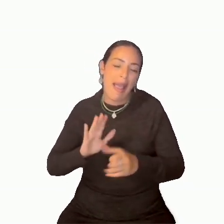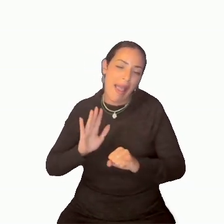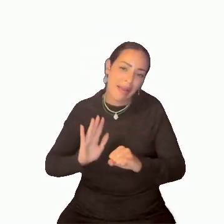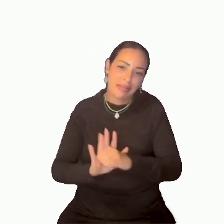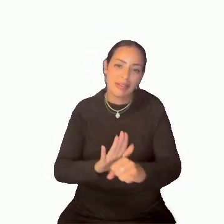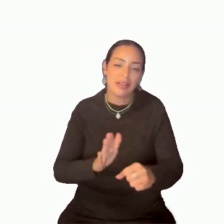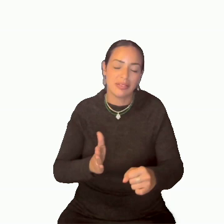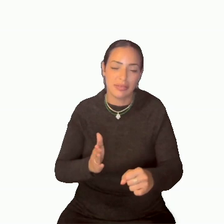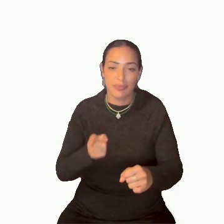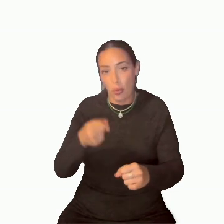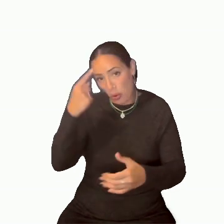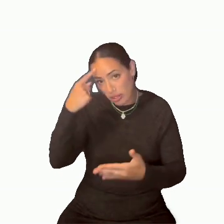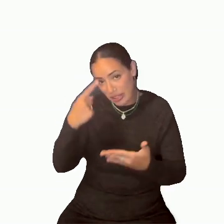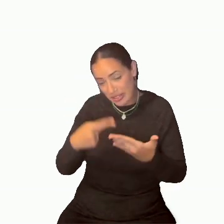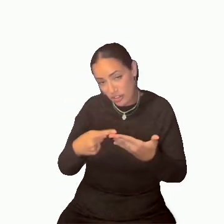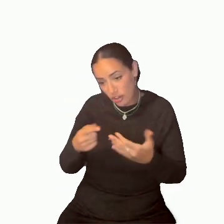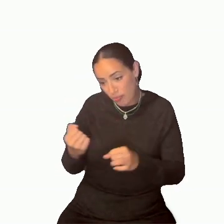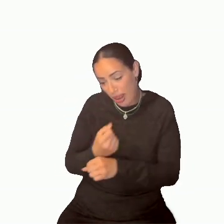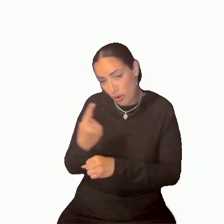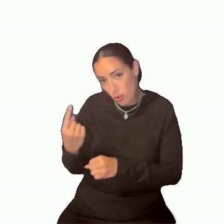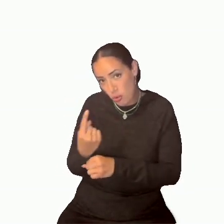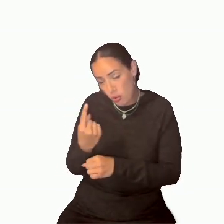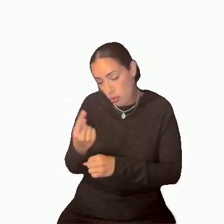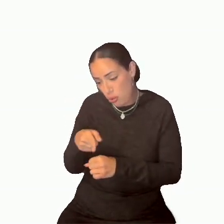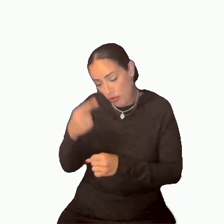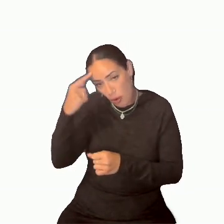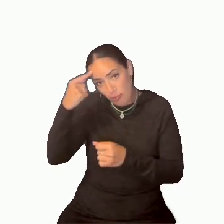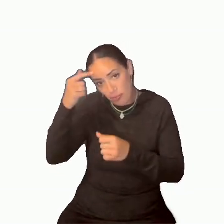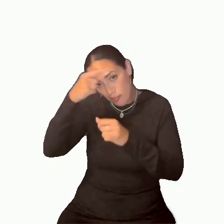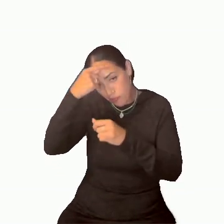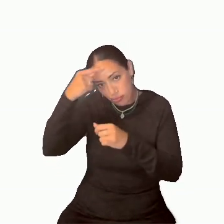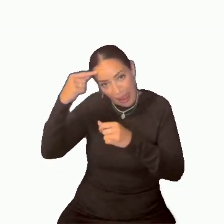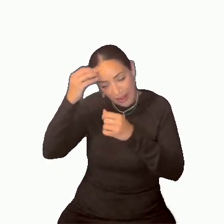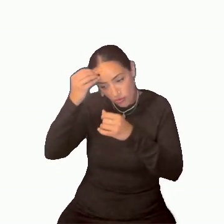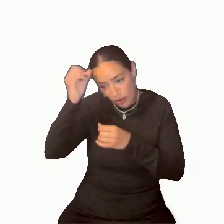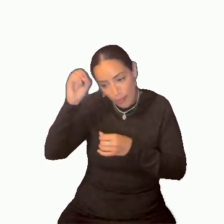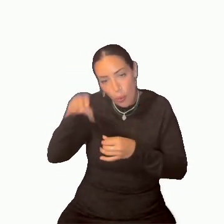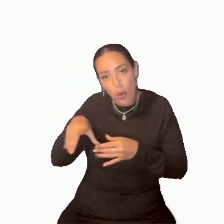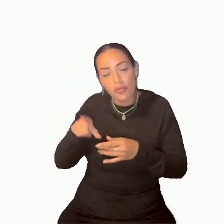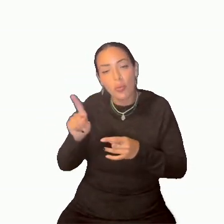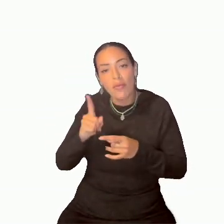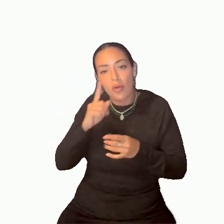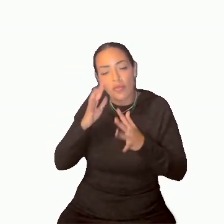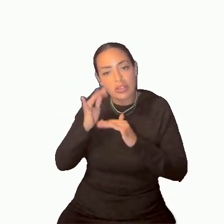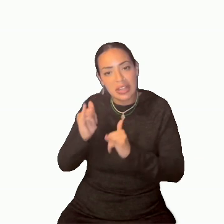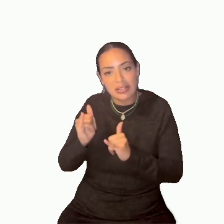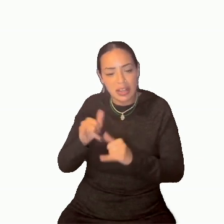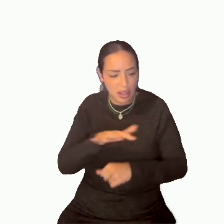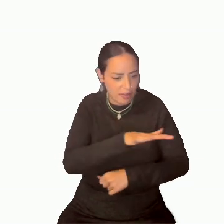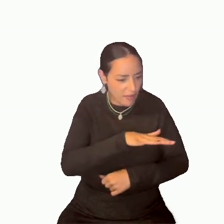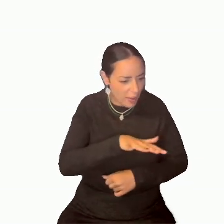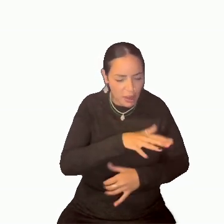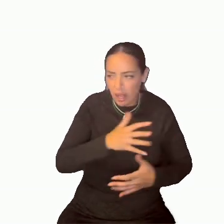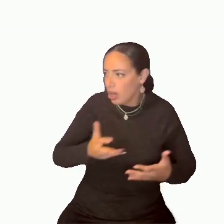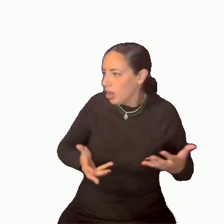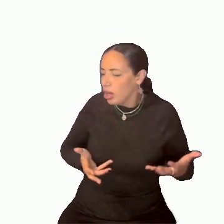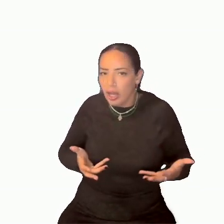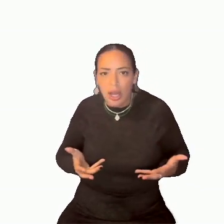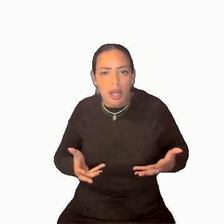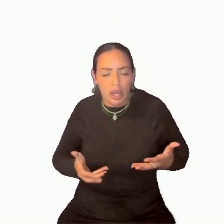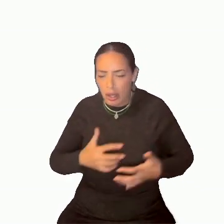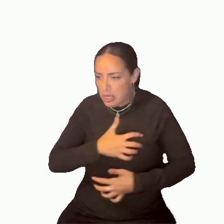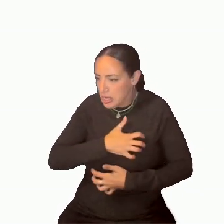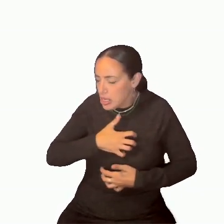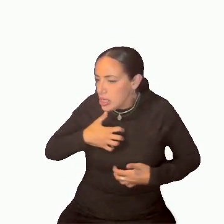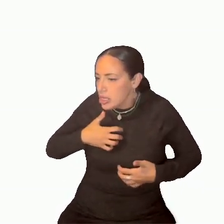been made to remove her brain for testing, a decision which caused immense pain to her family as they felt unable to proceed with the